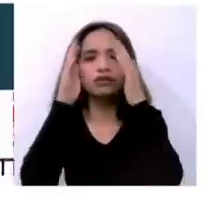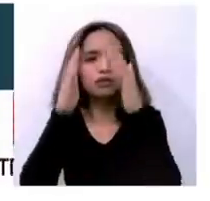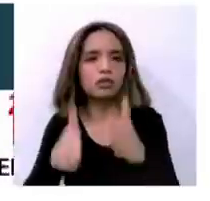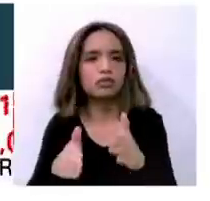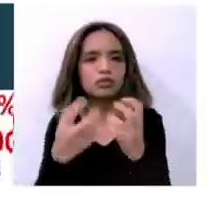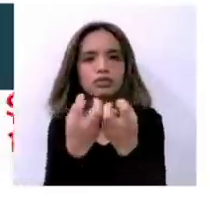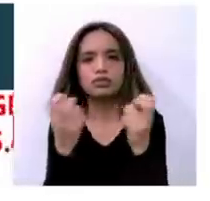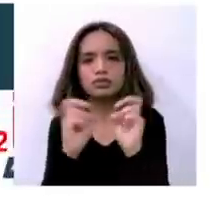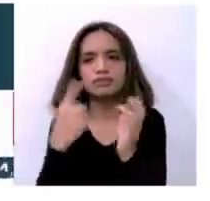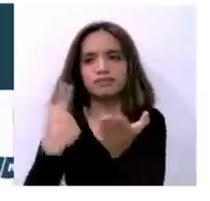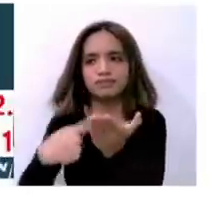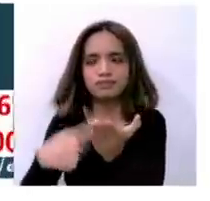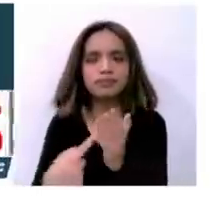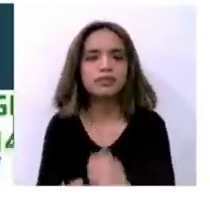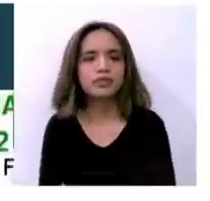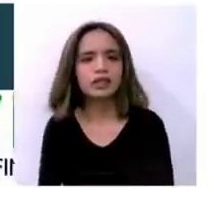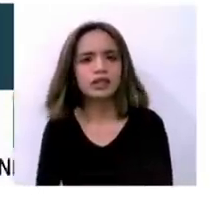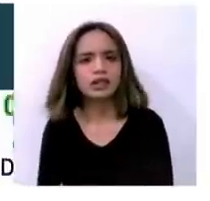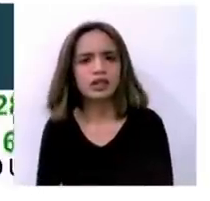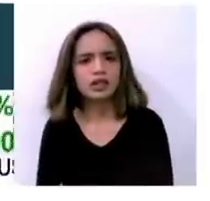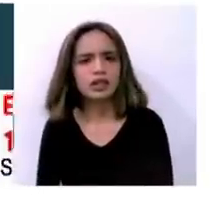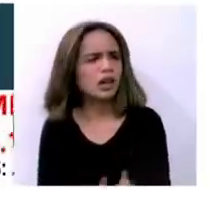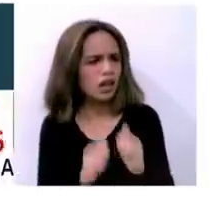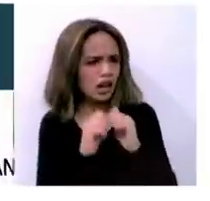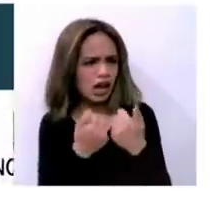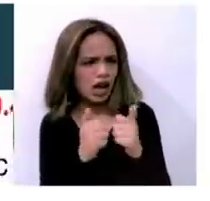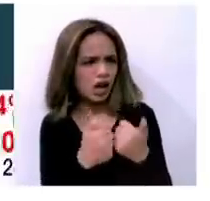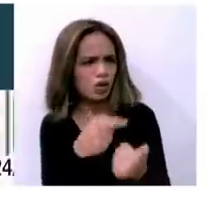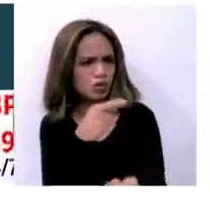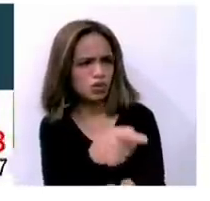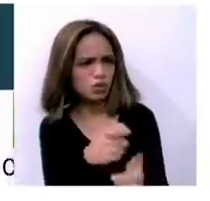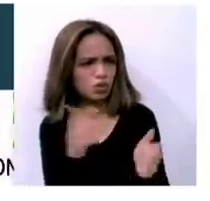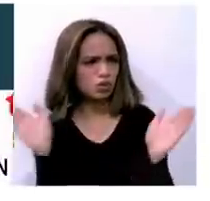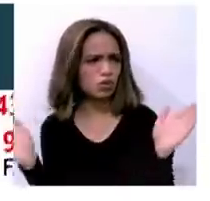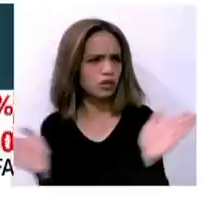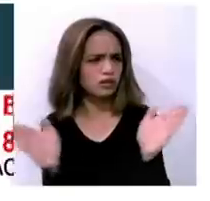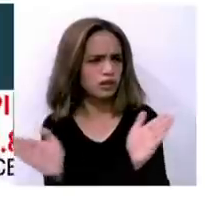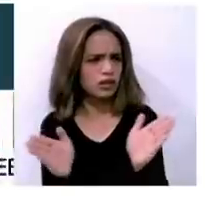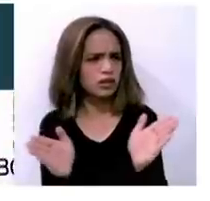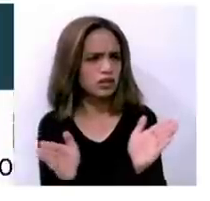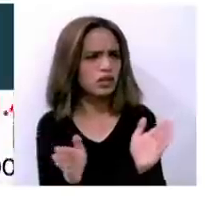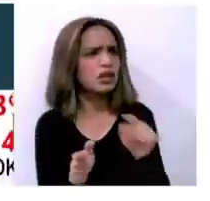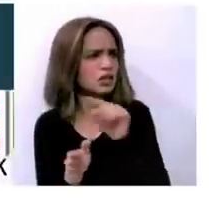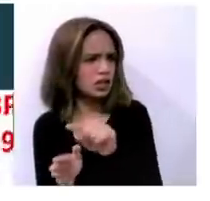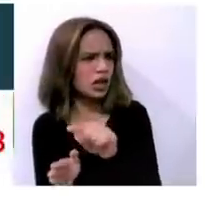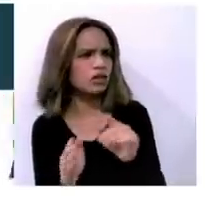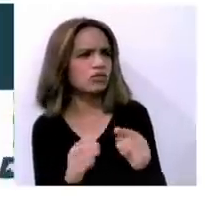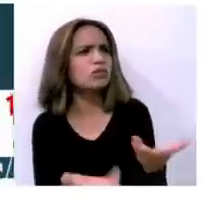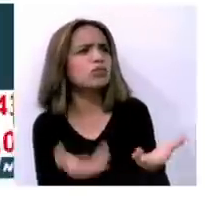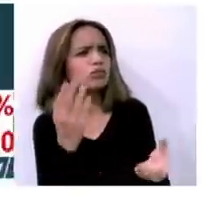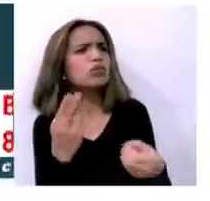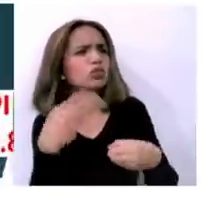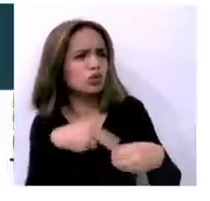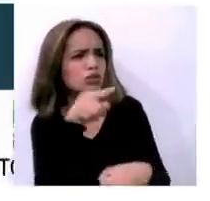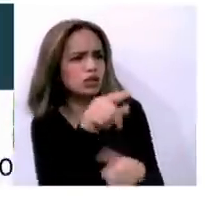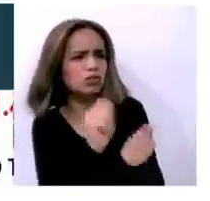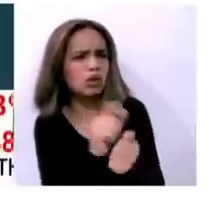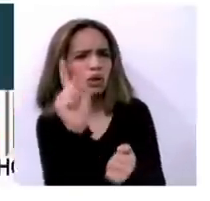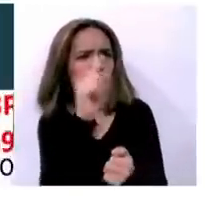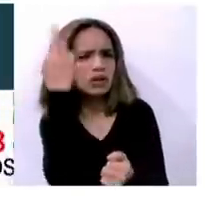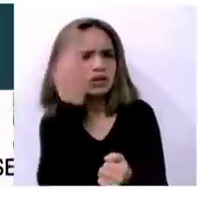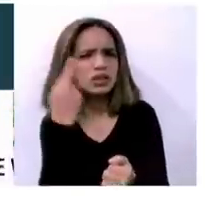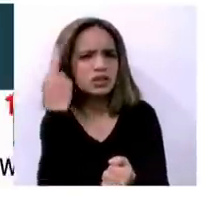discussions. How did you convince the secretary to join your camp eventually? What's the reason behind